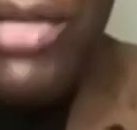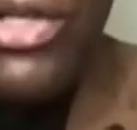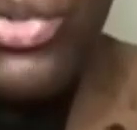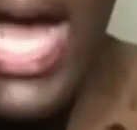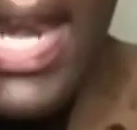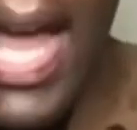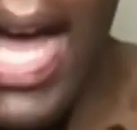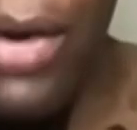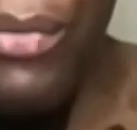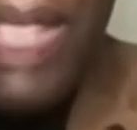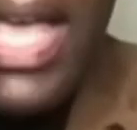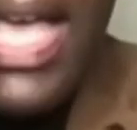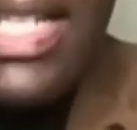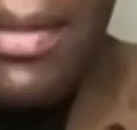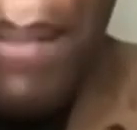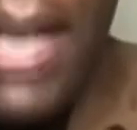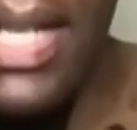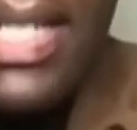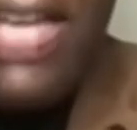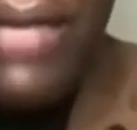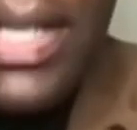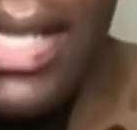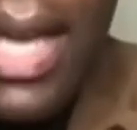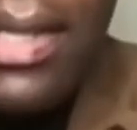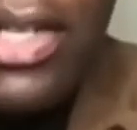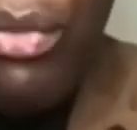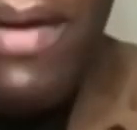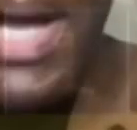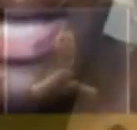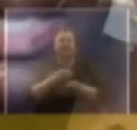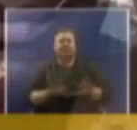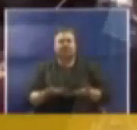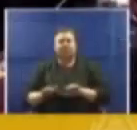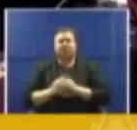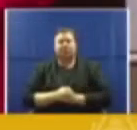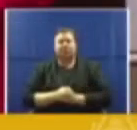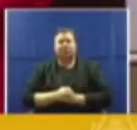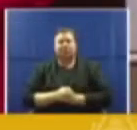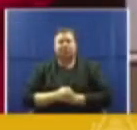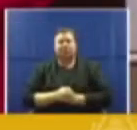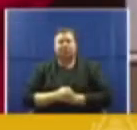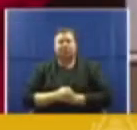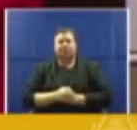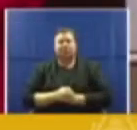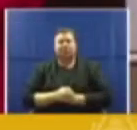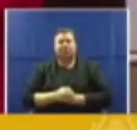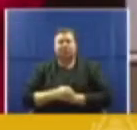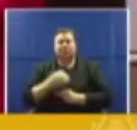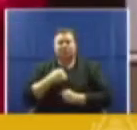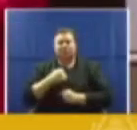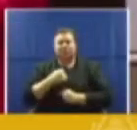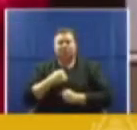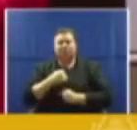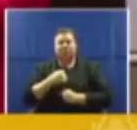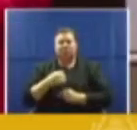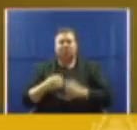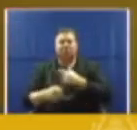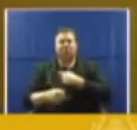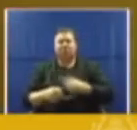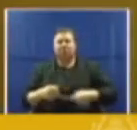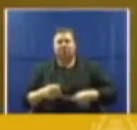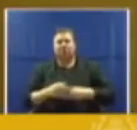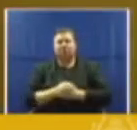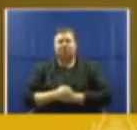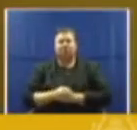resigned to allow an independent investigation whereby all law enforcement agencies will not fear